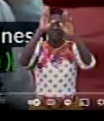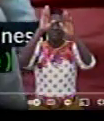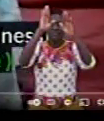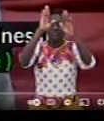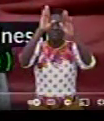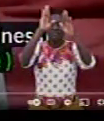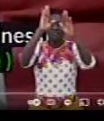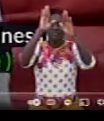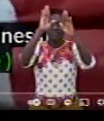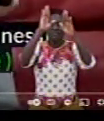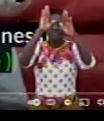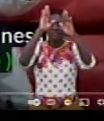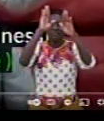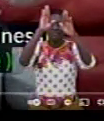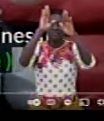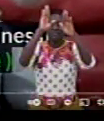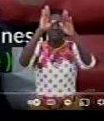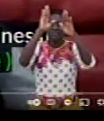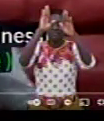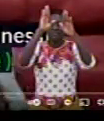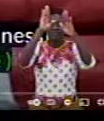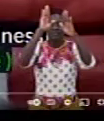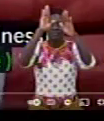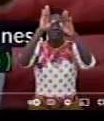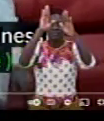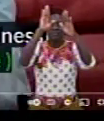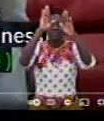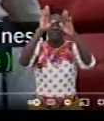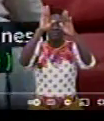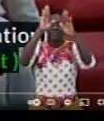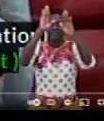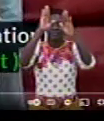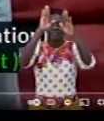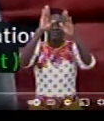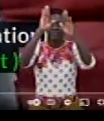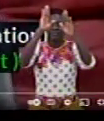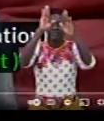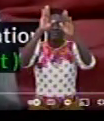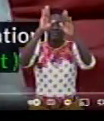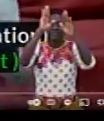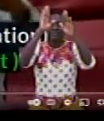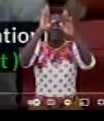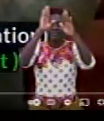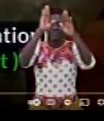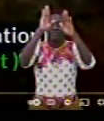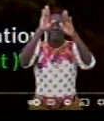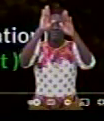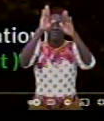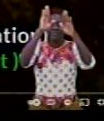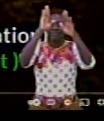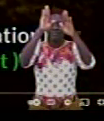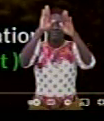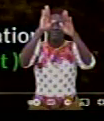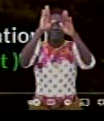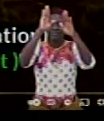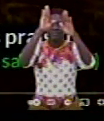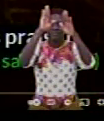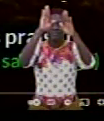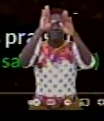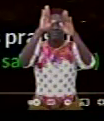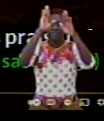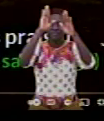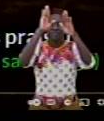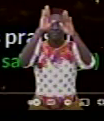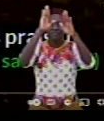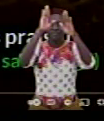is Jehovah. God of His faithfulness. He is El Shaddai. God of His salvation.